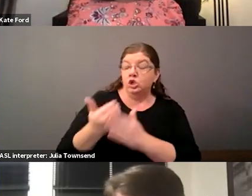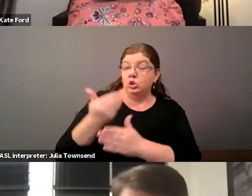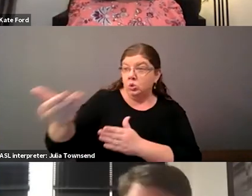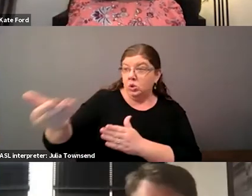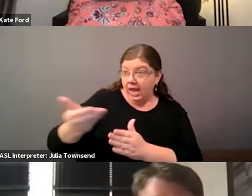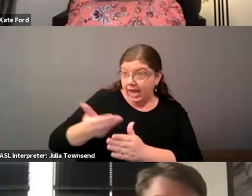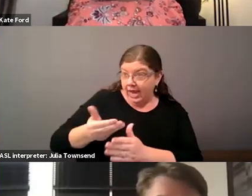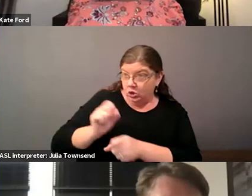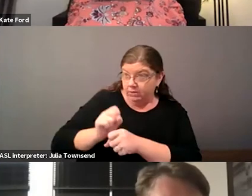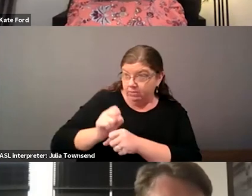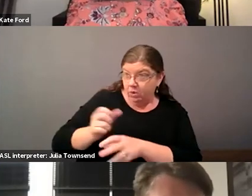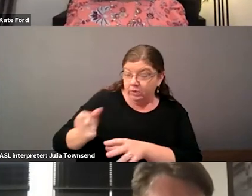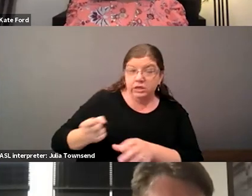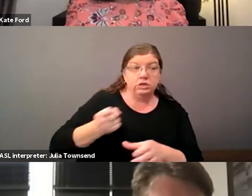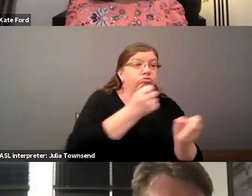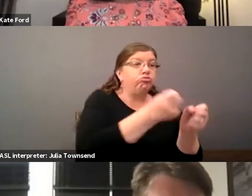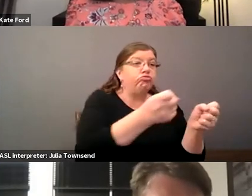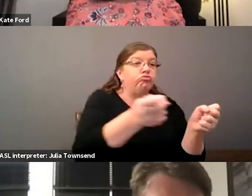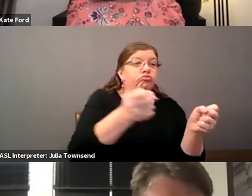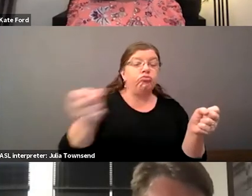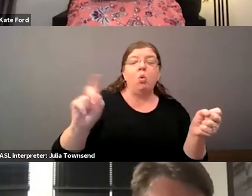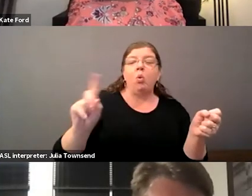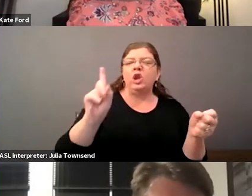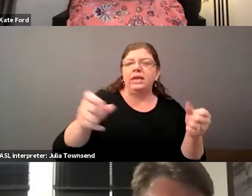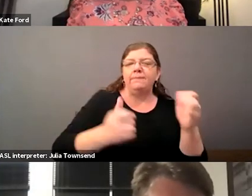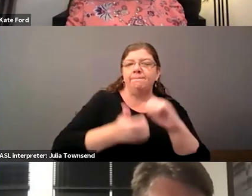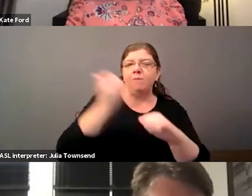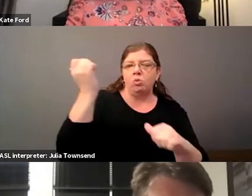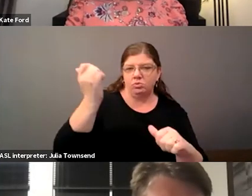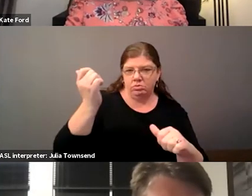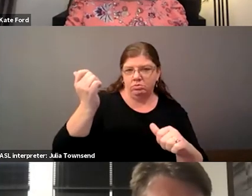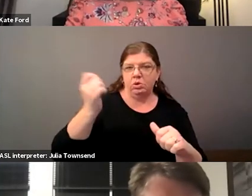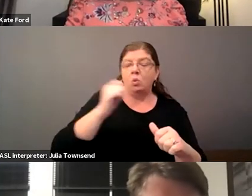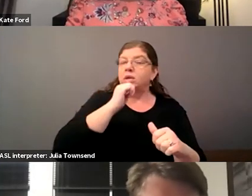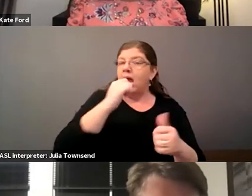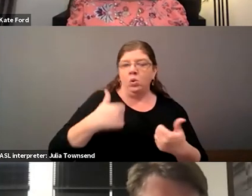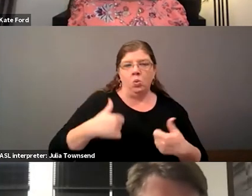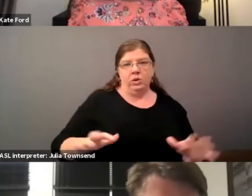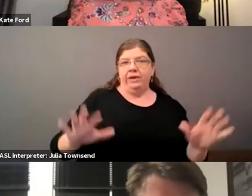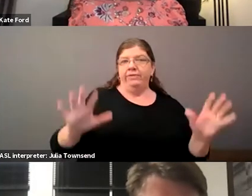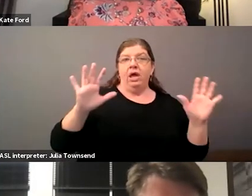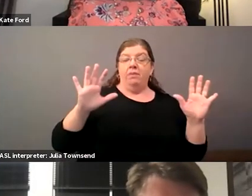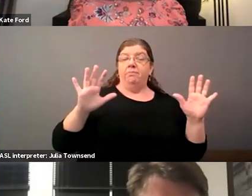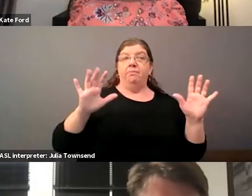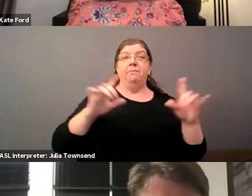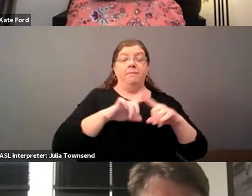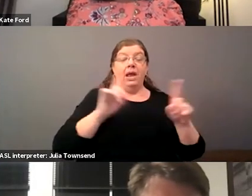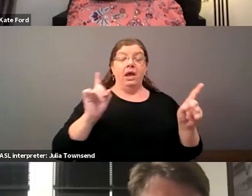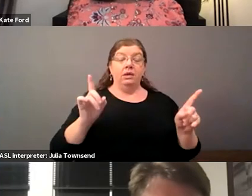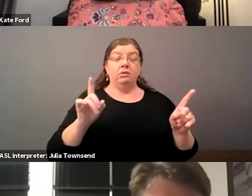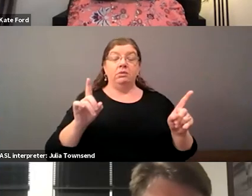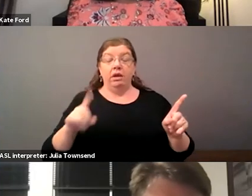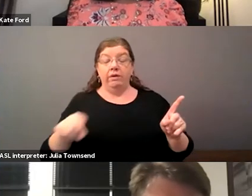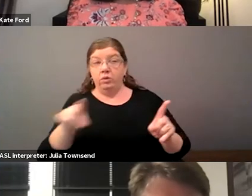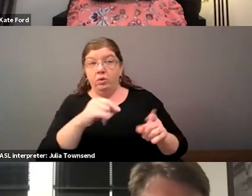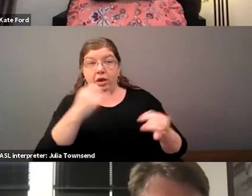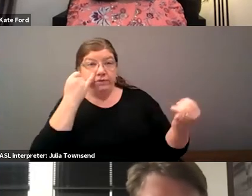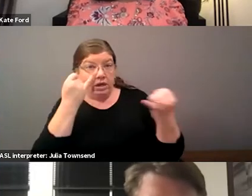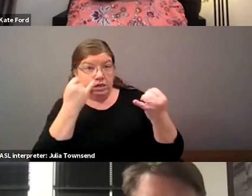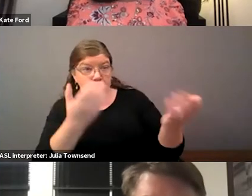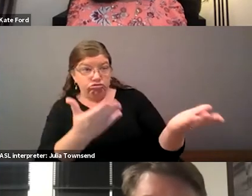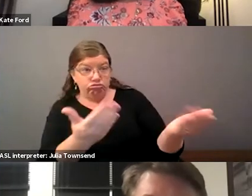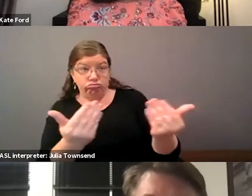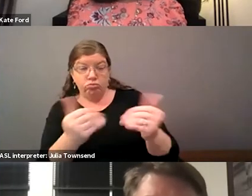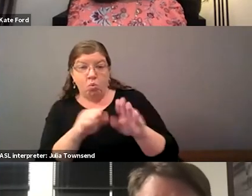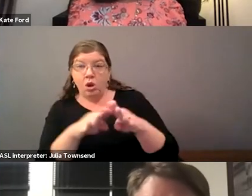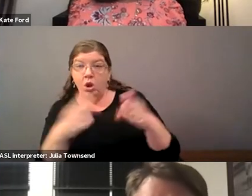hired employees where they are most needed so we're not going to give up but if others have have input or thoughts we are open